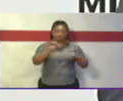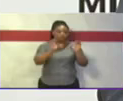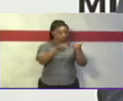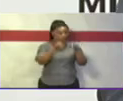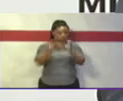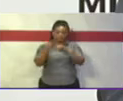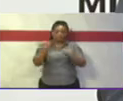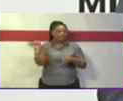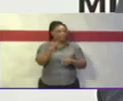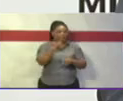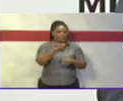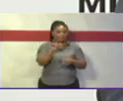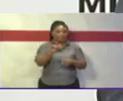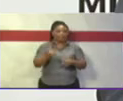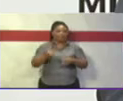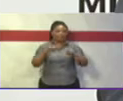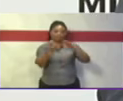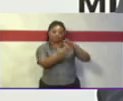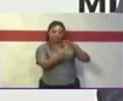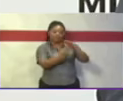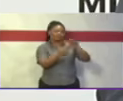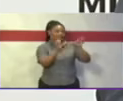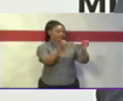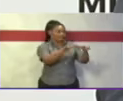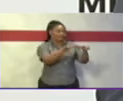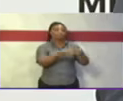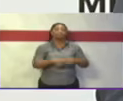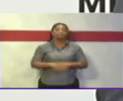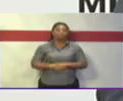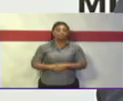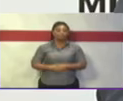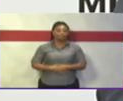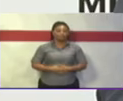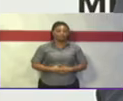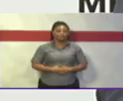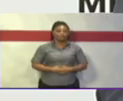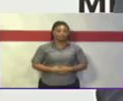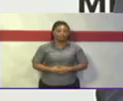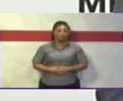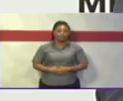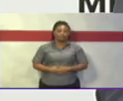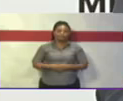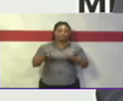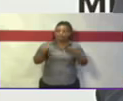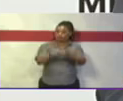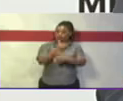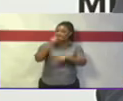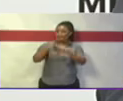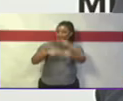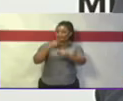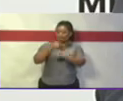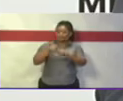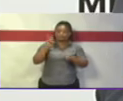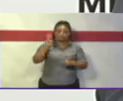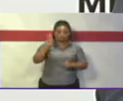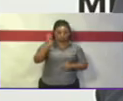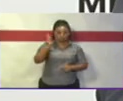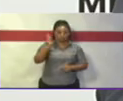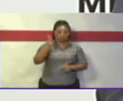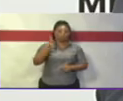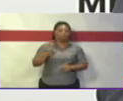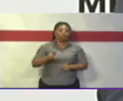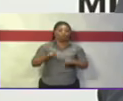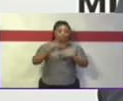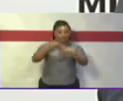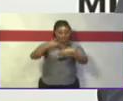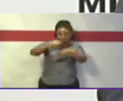positive, and a sequencing would have been done thereafter. With regards to the mu variant, when we send a sample to the university